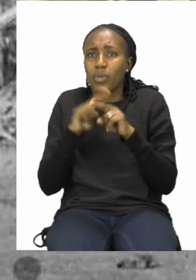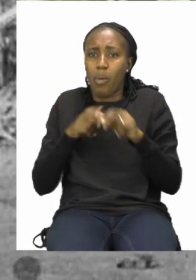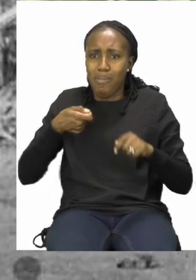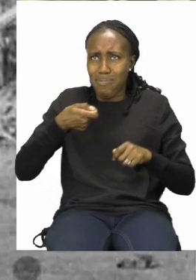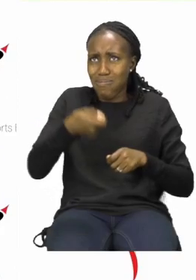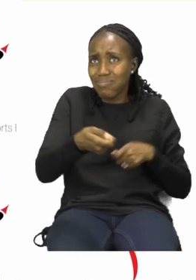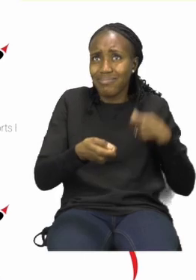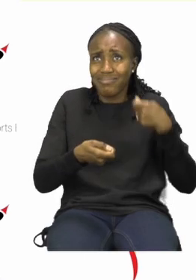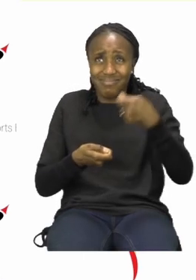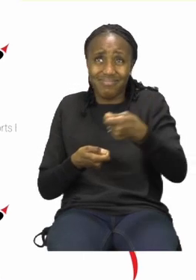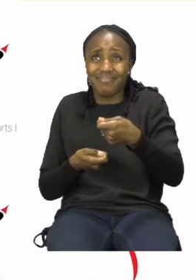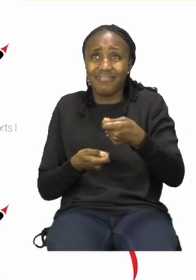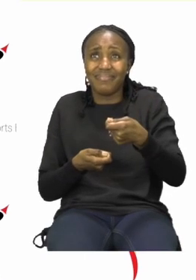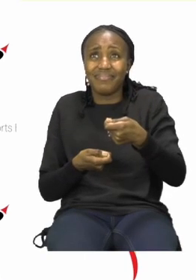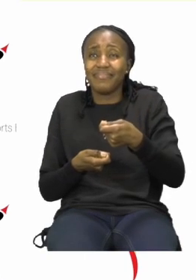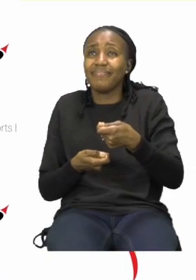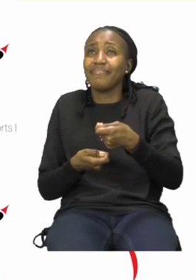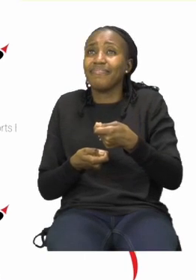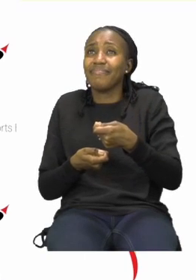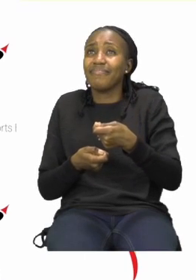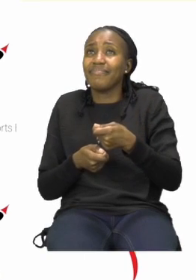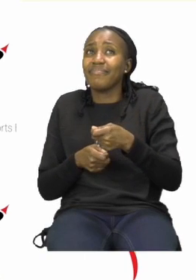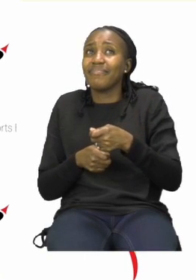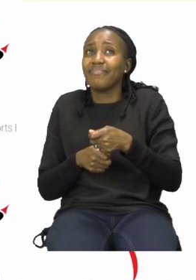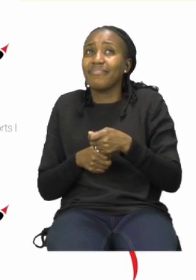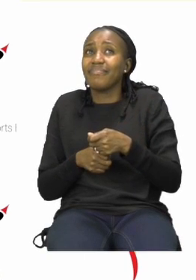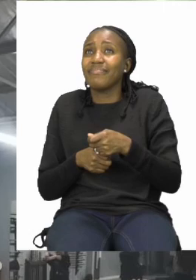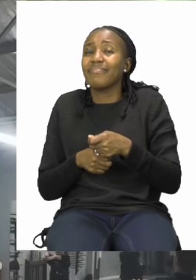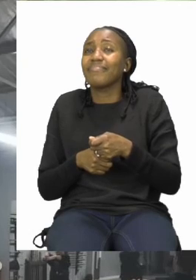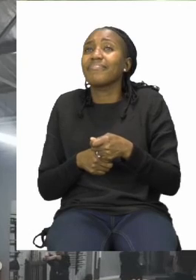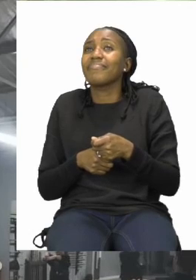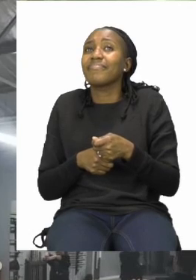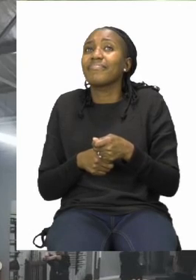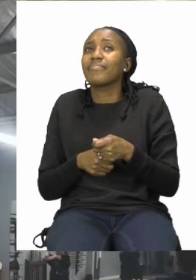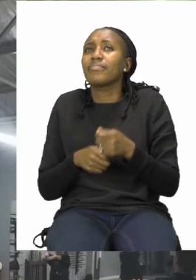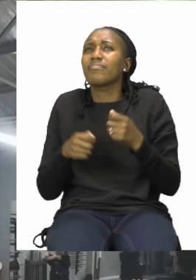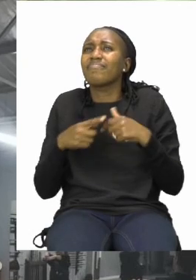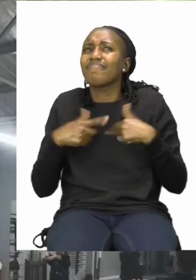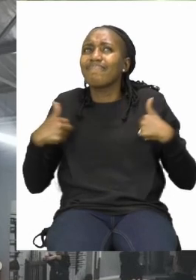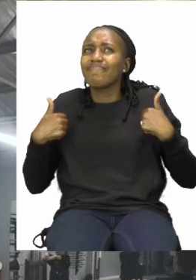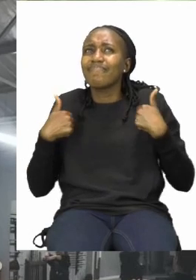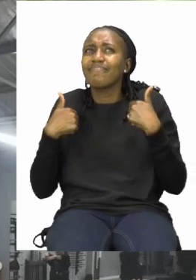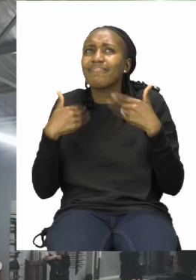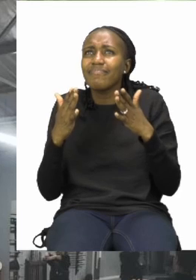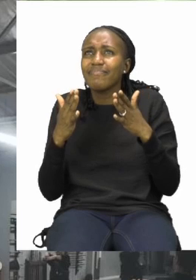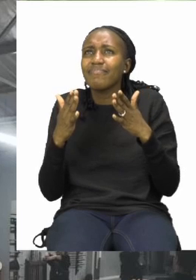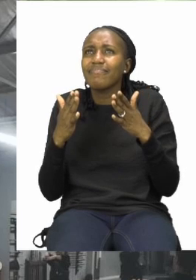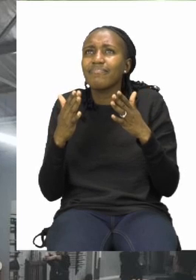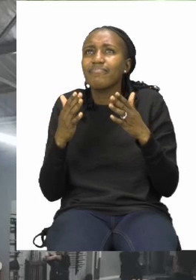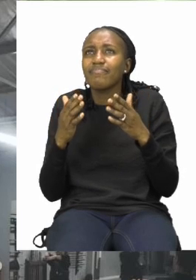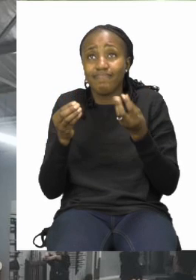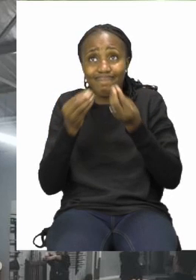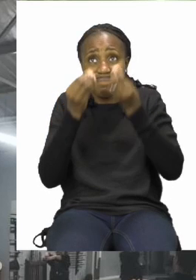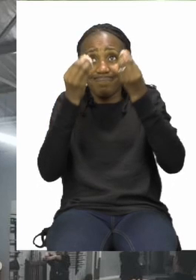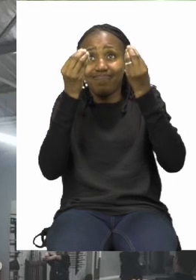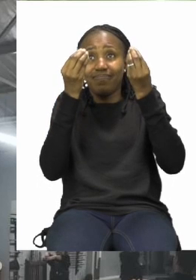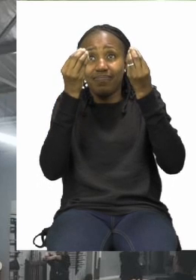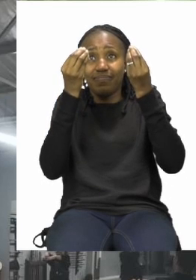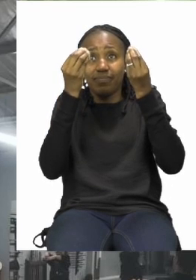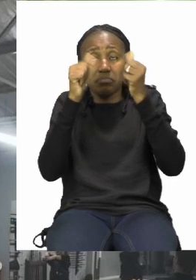and basically it spreads word of mouth. And we started with a senior core group, which is still